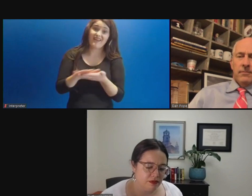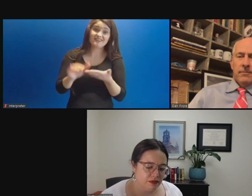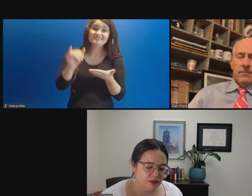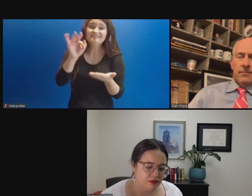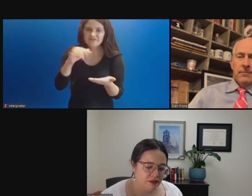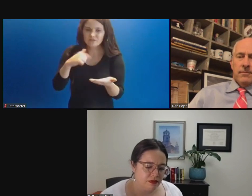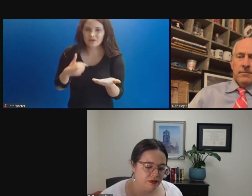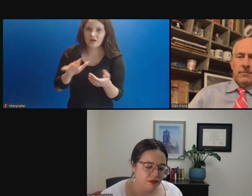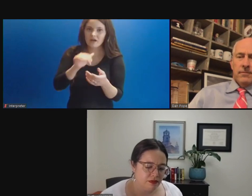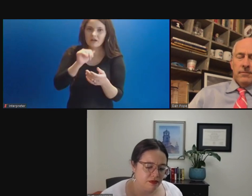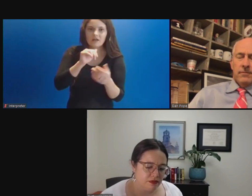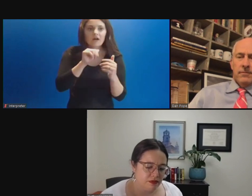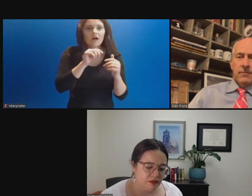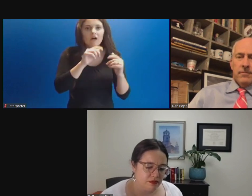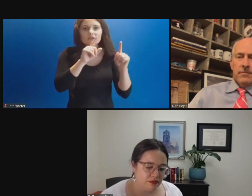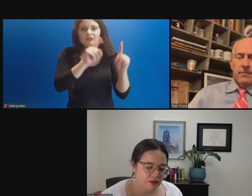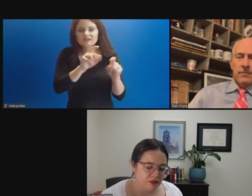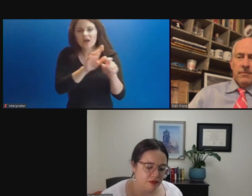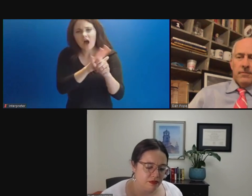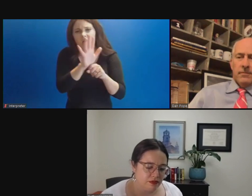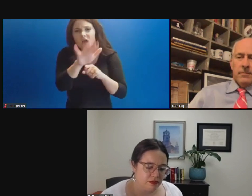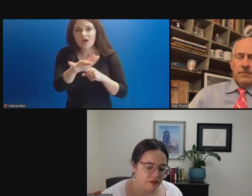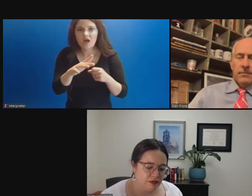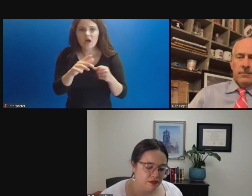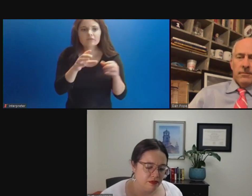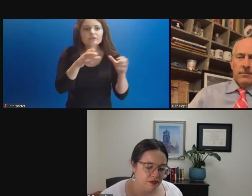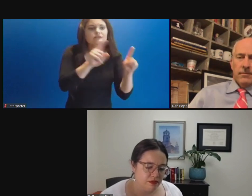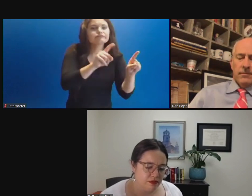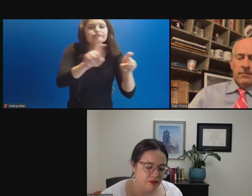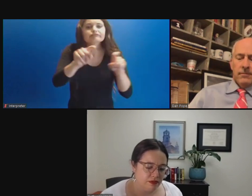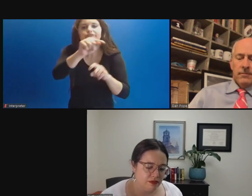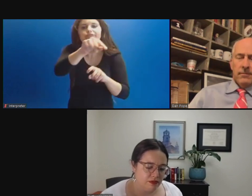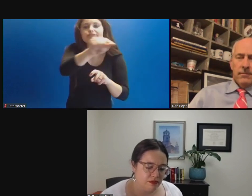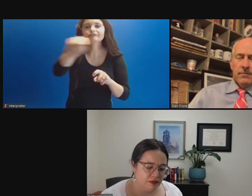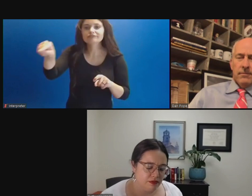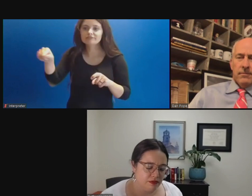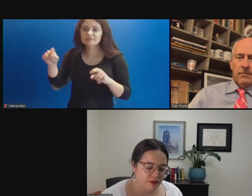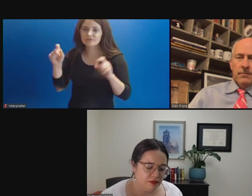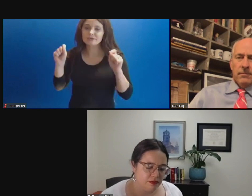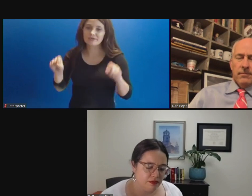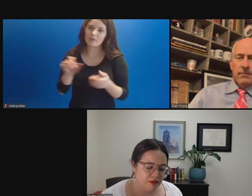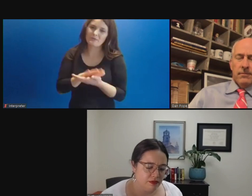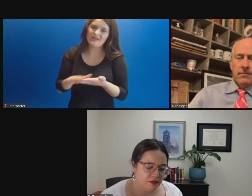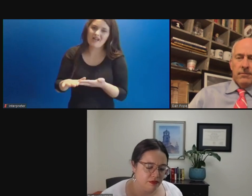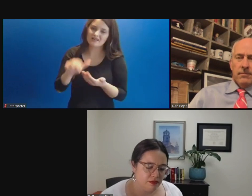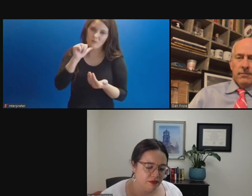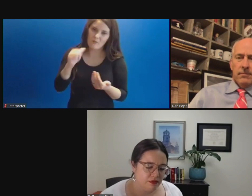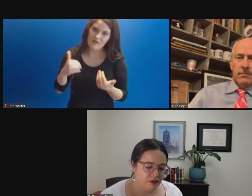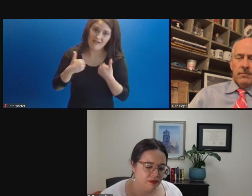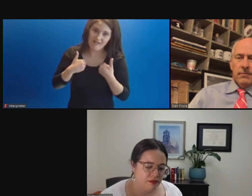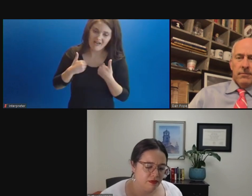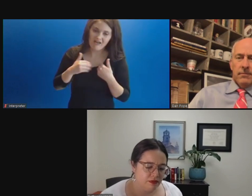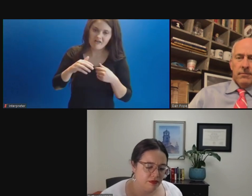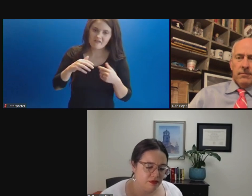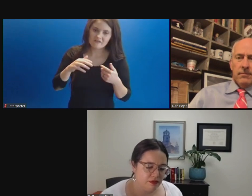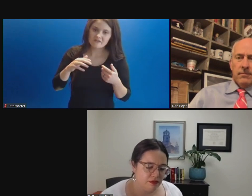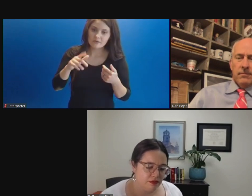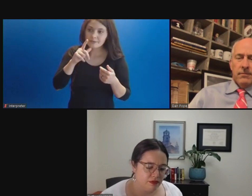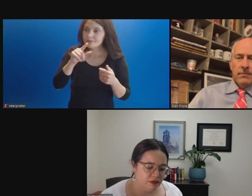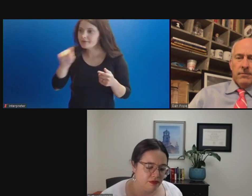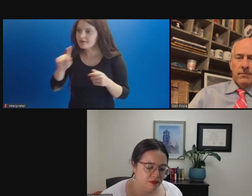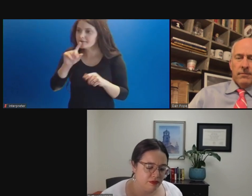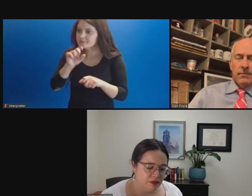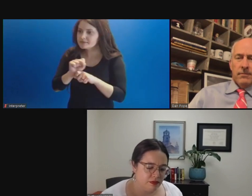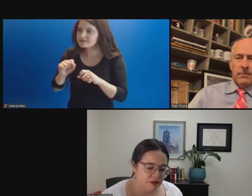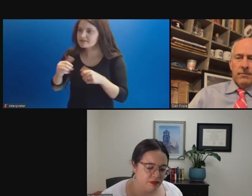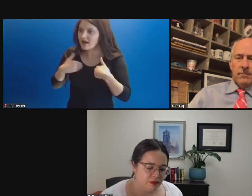test everybody, little hot spots around the city, to find out where there's carriers that are asymptomatic, so